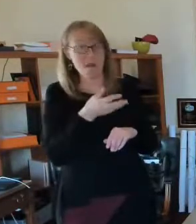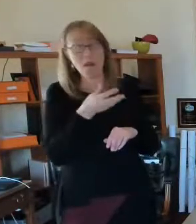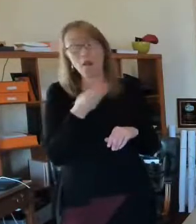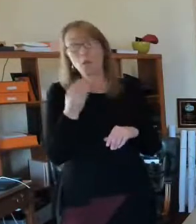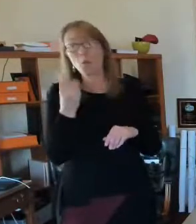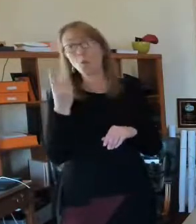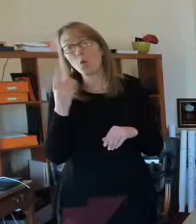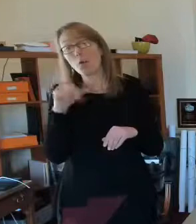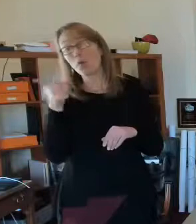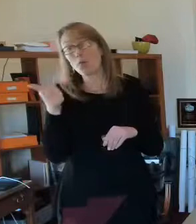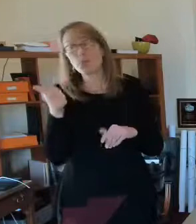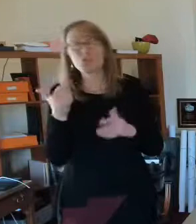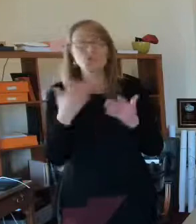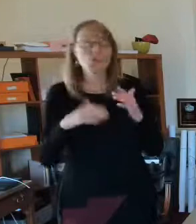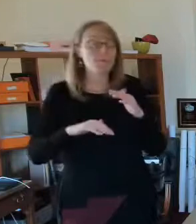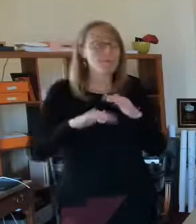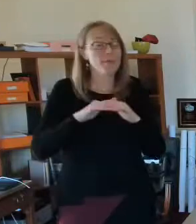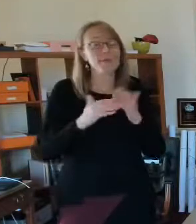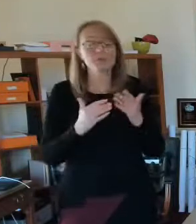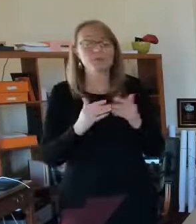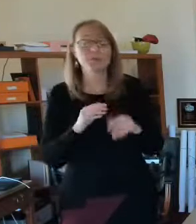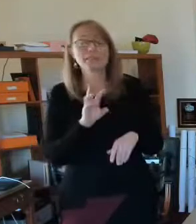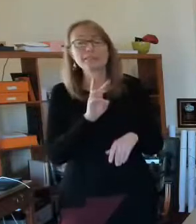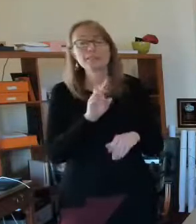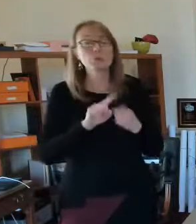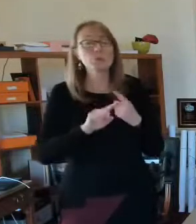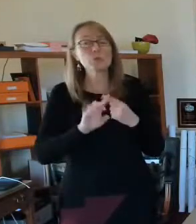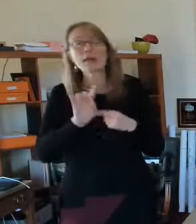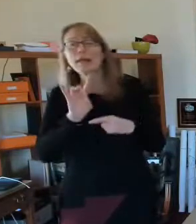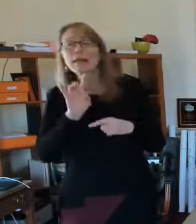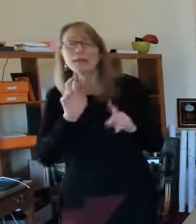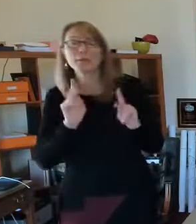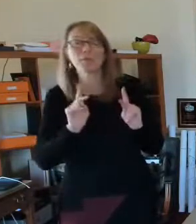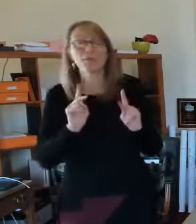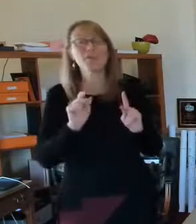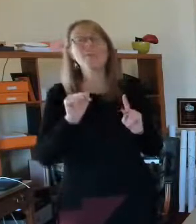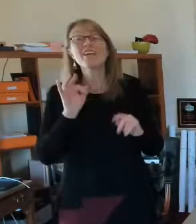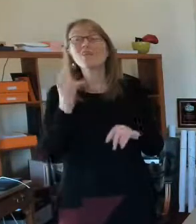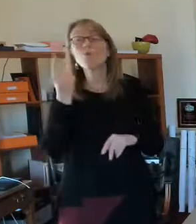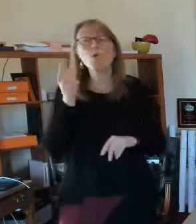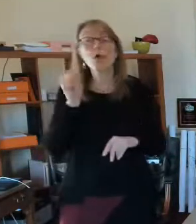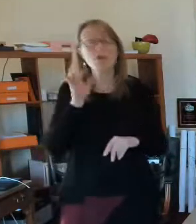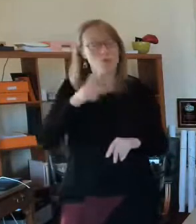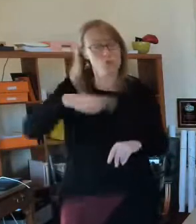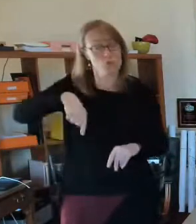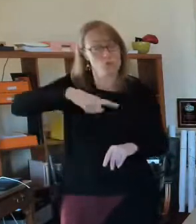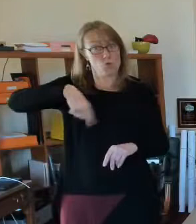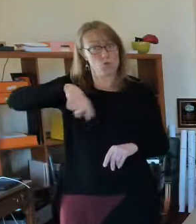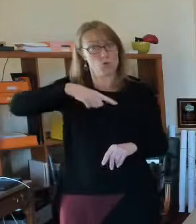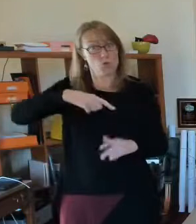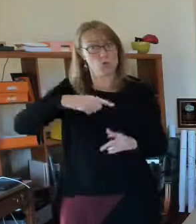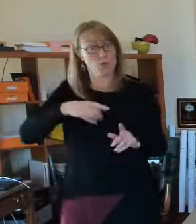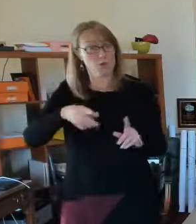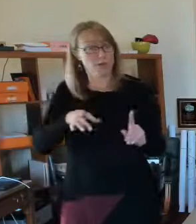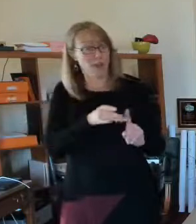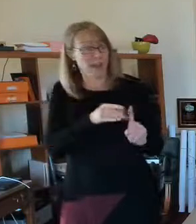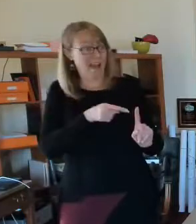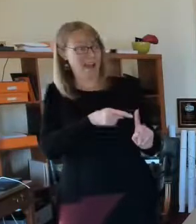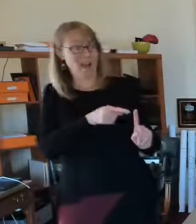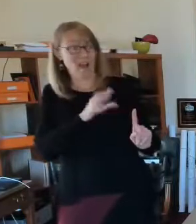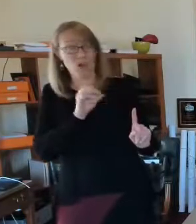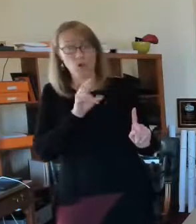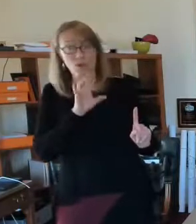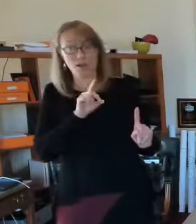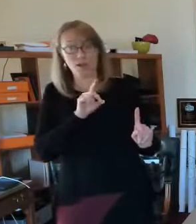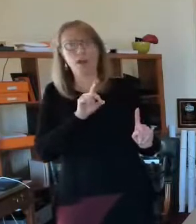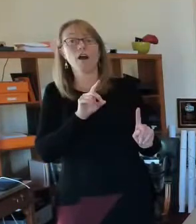see. And therefore, if one of you does turn up to be positive, then you will know who you've been around, and those